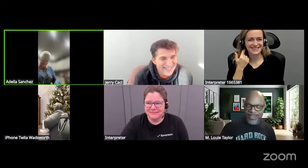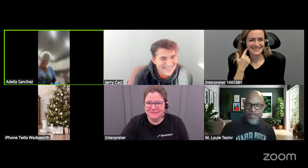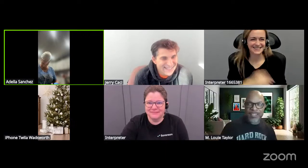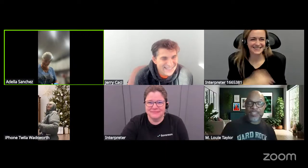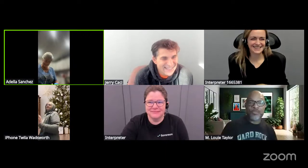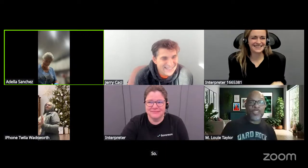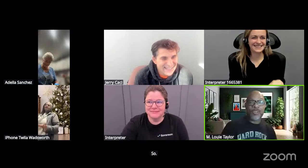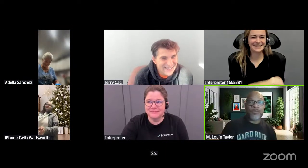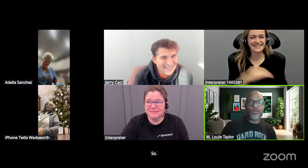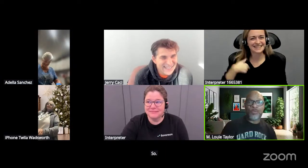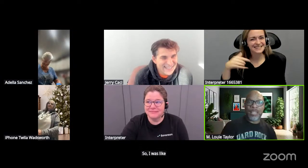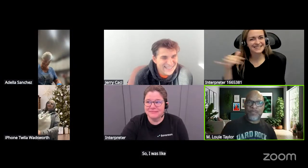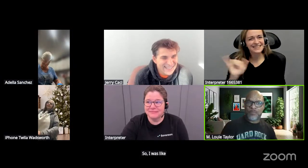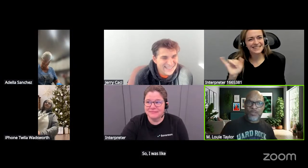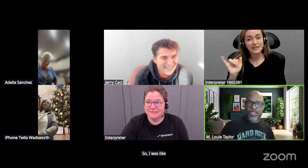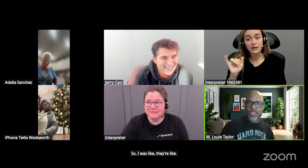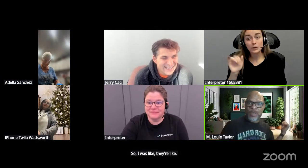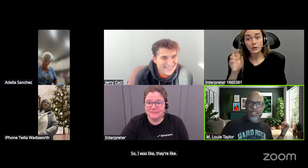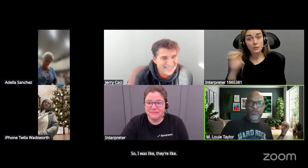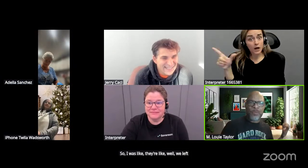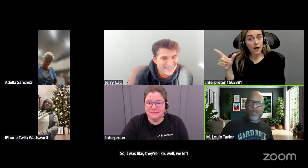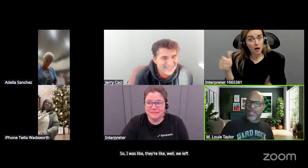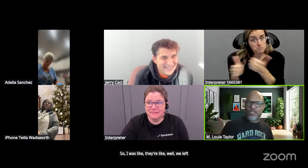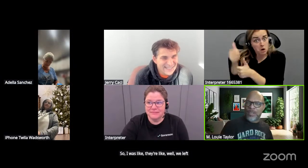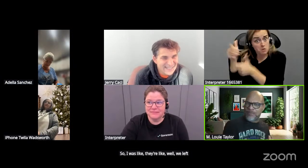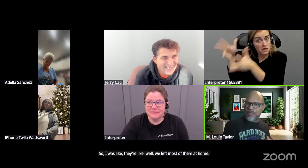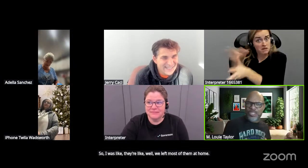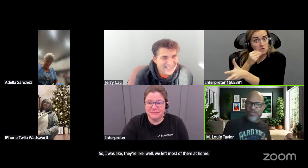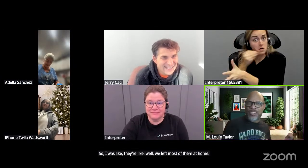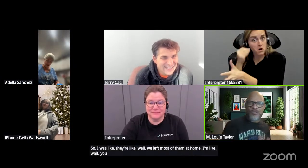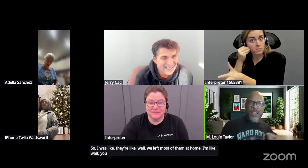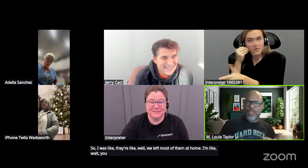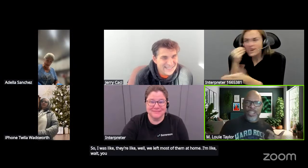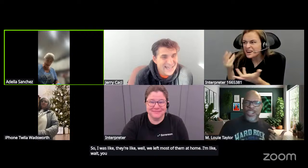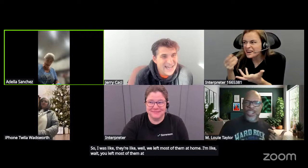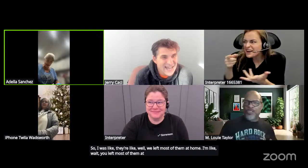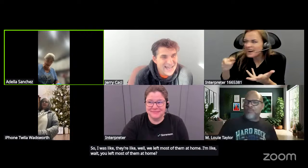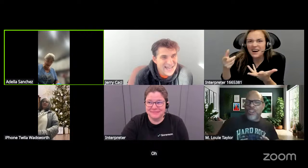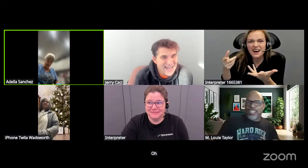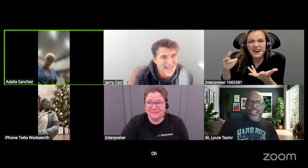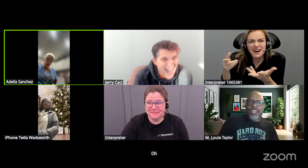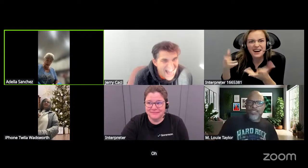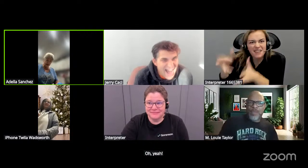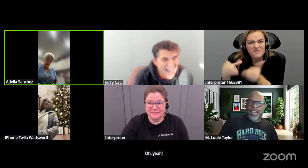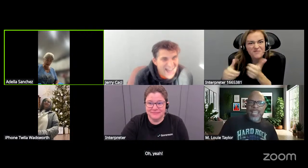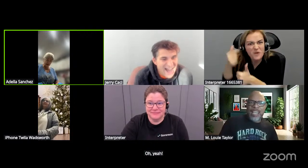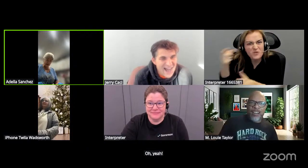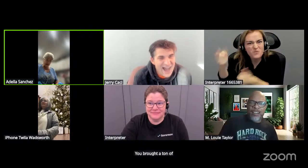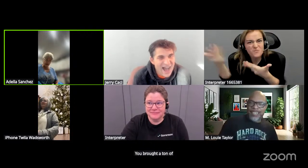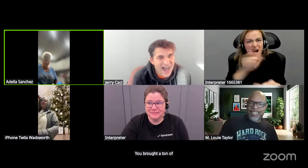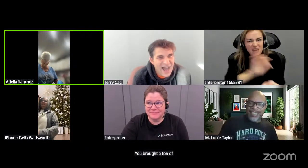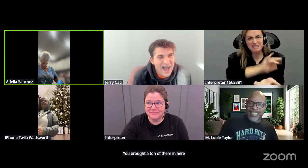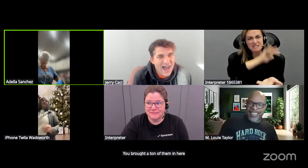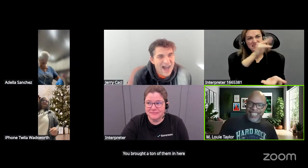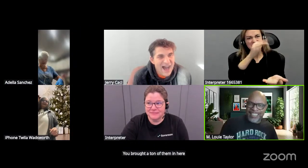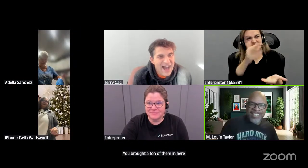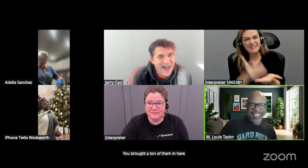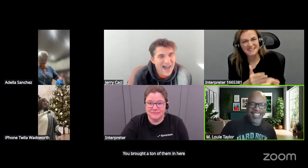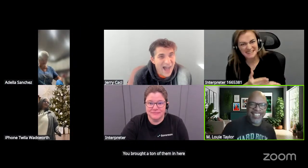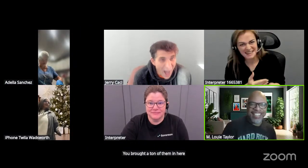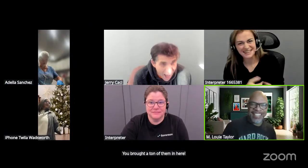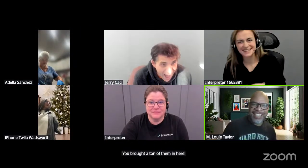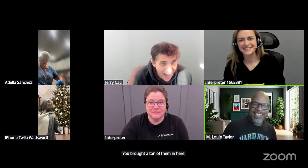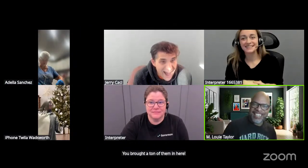So I was like, they're like, well, we left most of them at home. I'm like, wait, you left most of them at home? Oh You yeah. brought a ton of them in here. I think